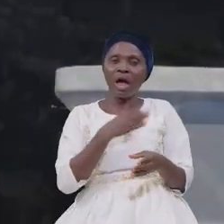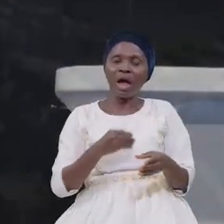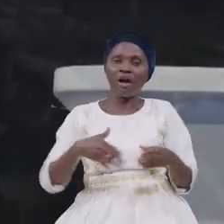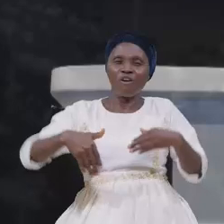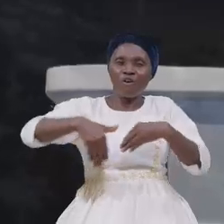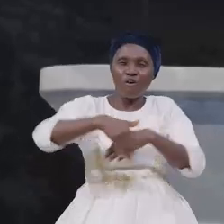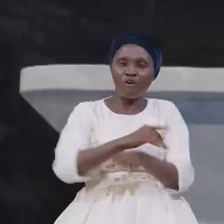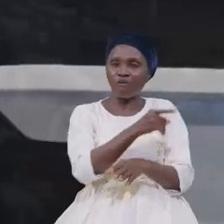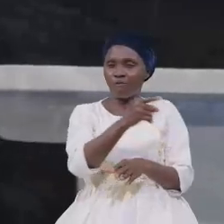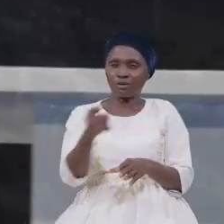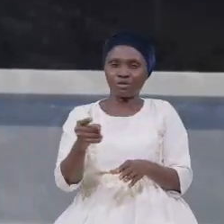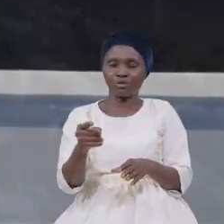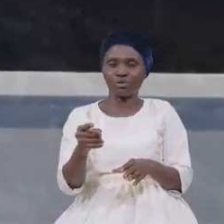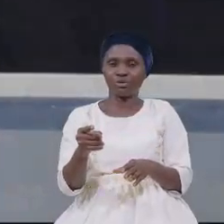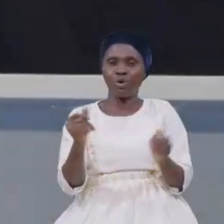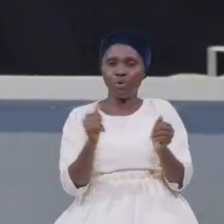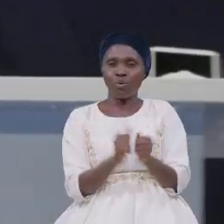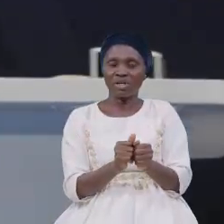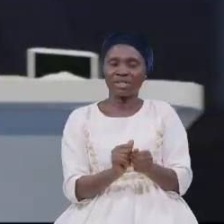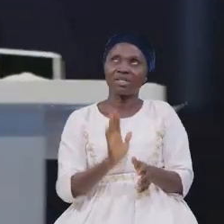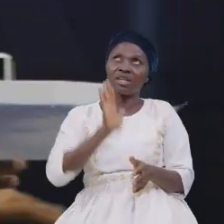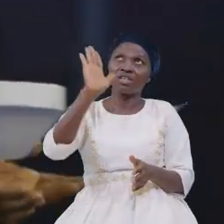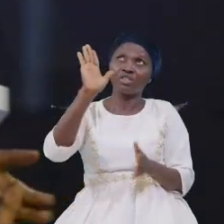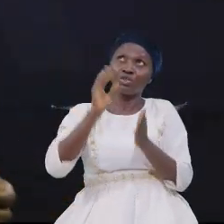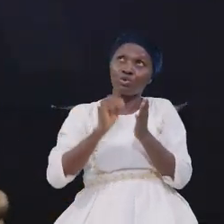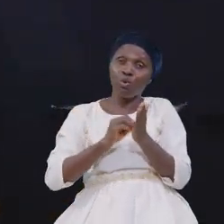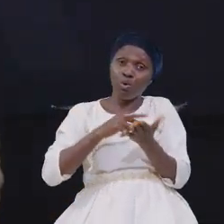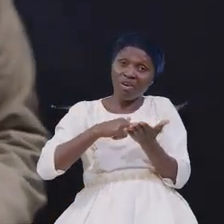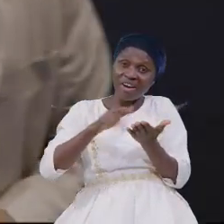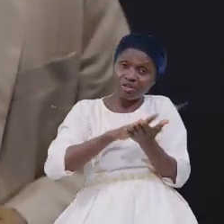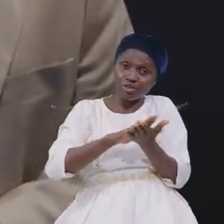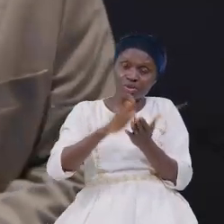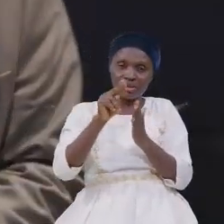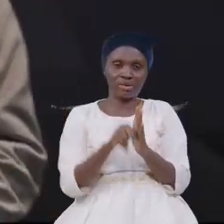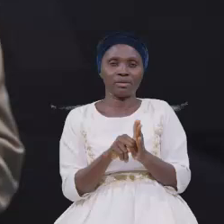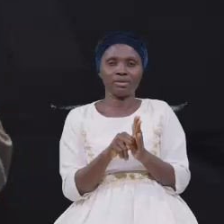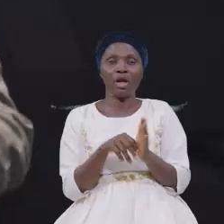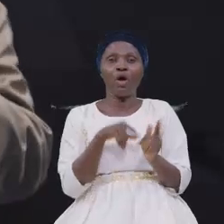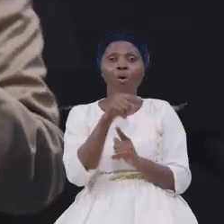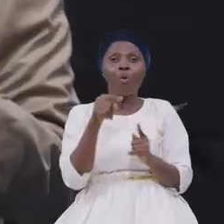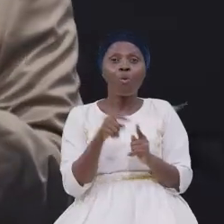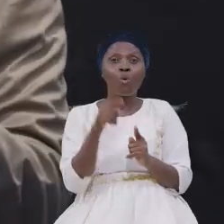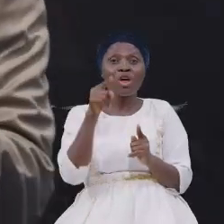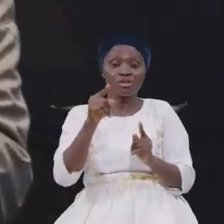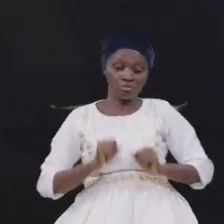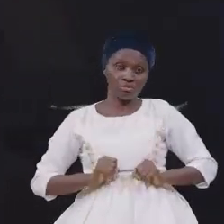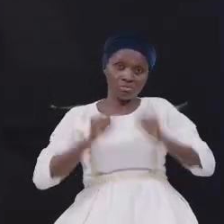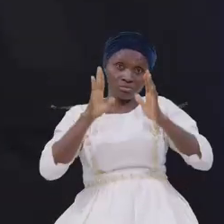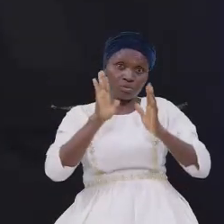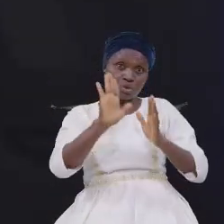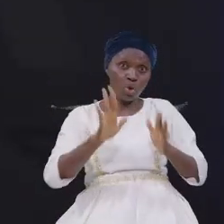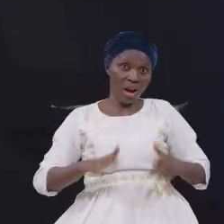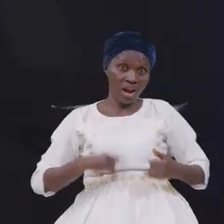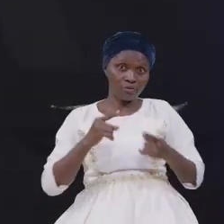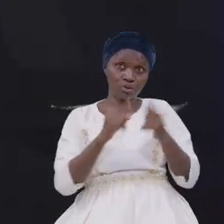with his own righteousness. When you give your life to the Lord tonight, you'll be converted and he